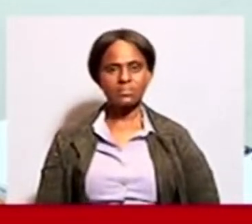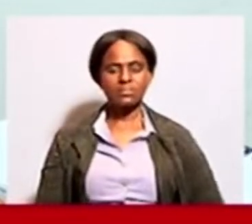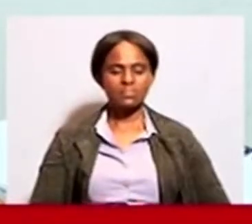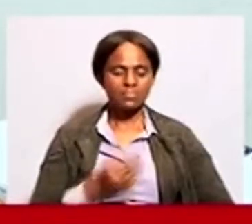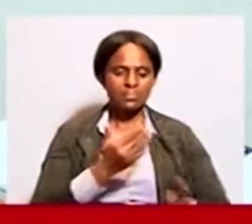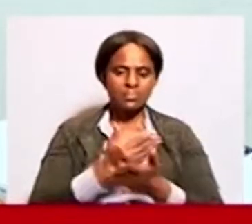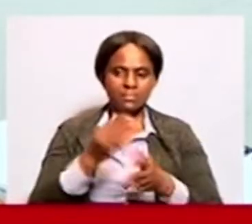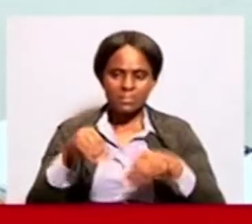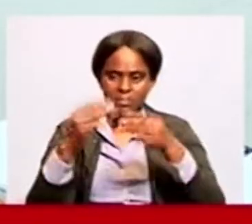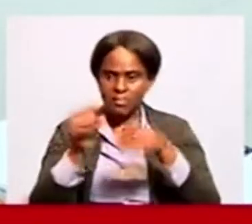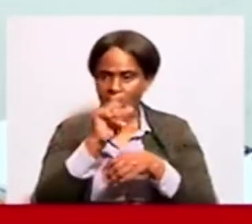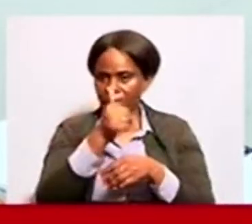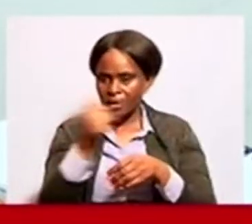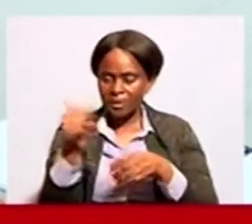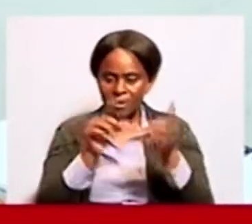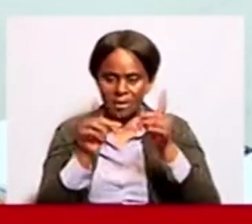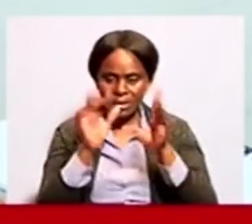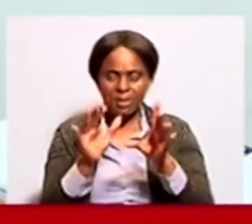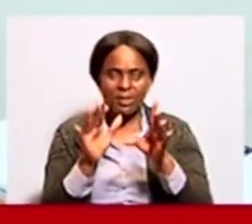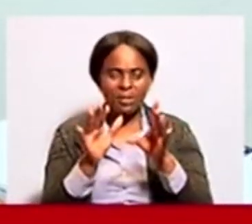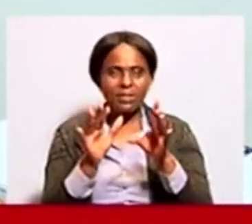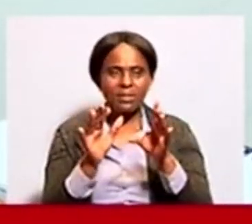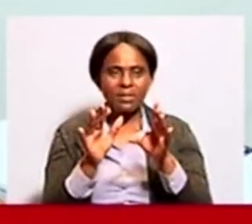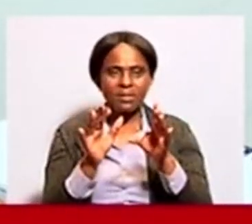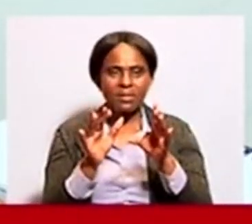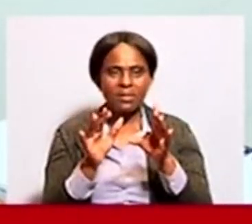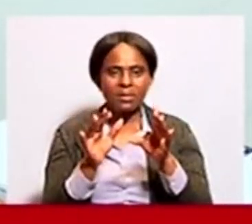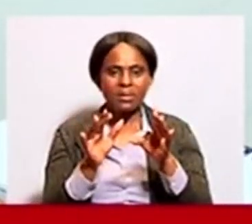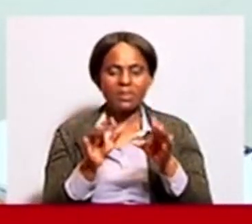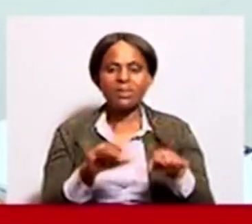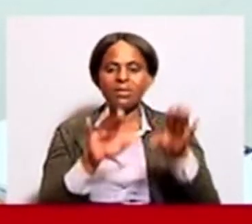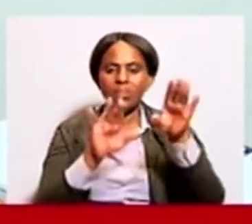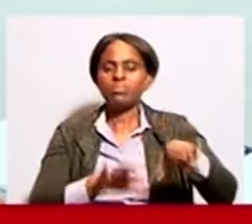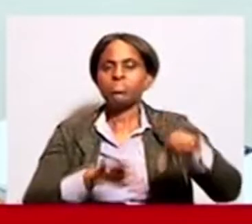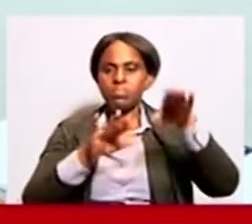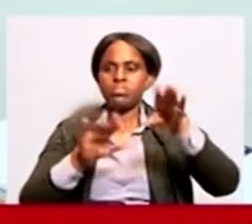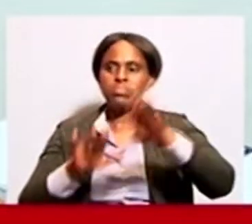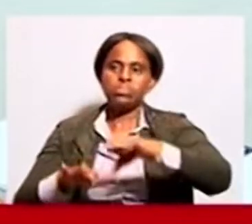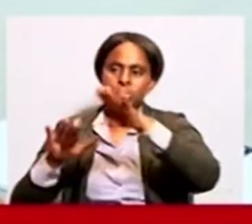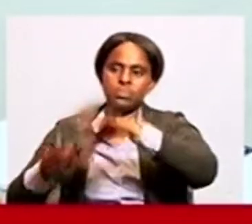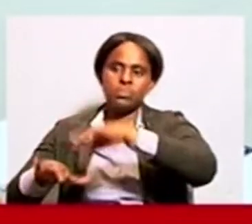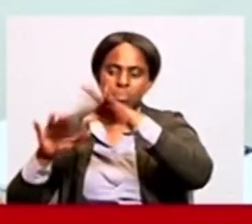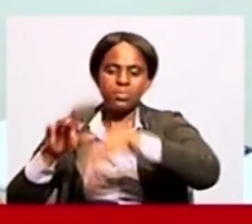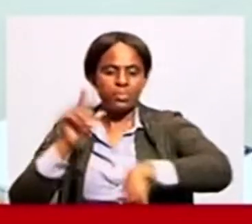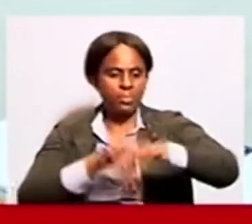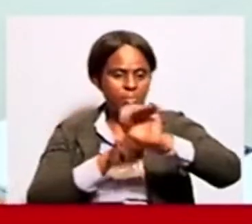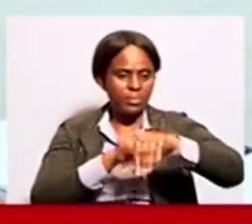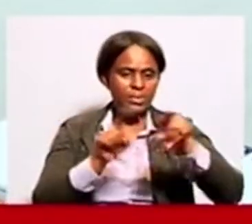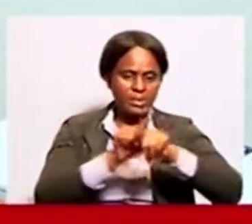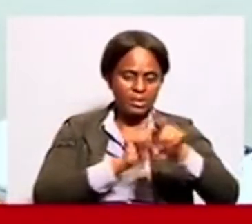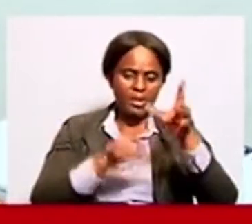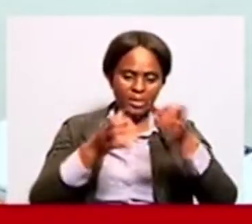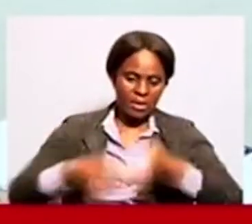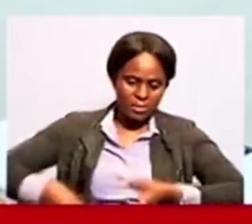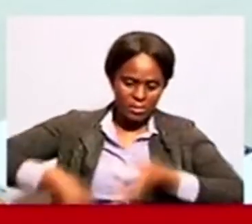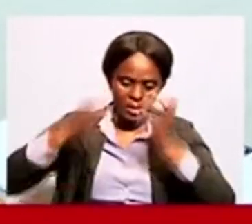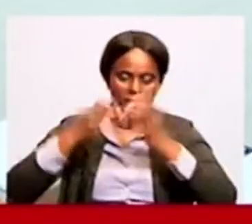they gave each other, directors gave each other, for the Rangers. They are fired and they want to go with them.